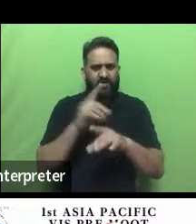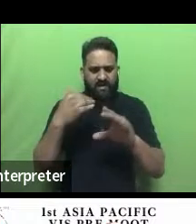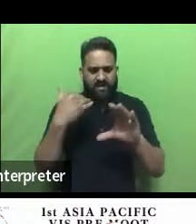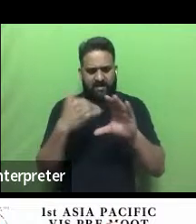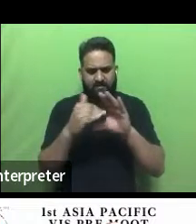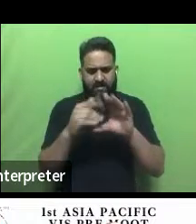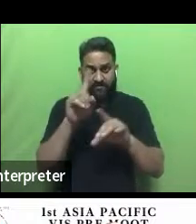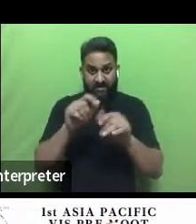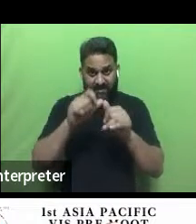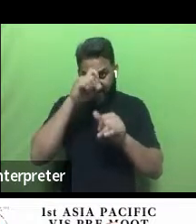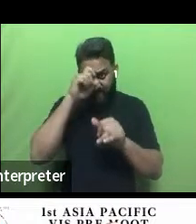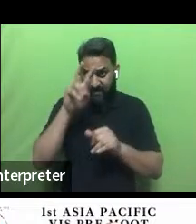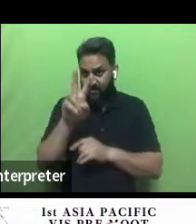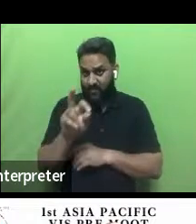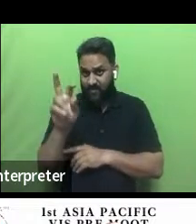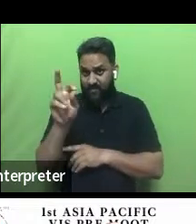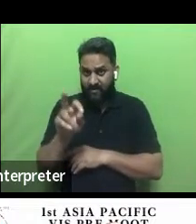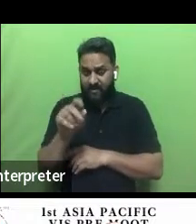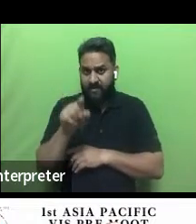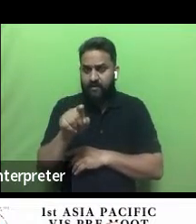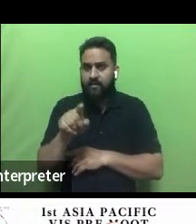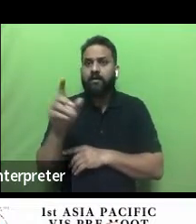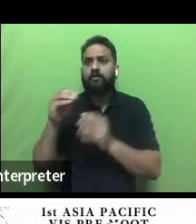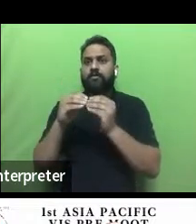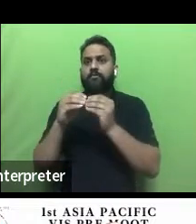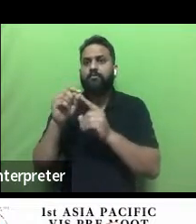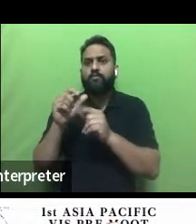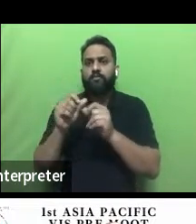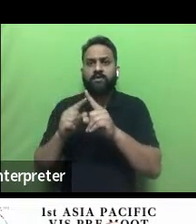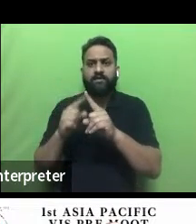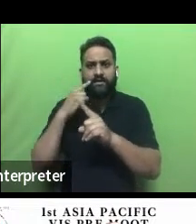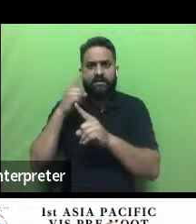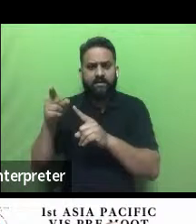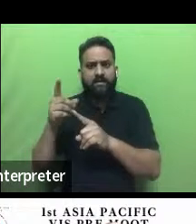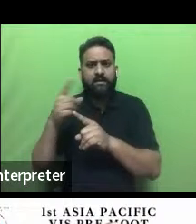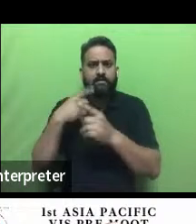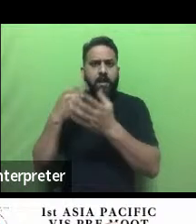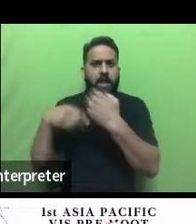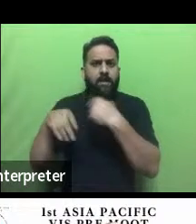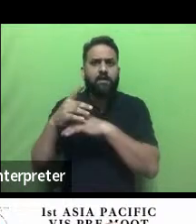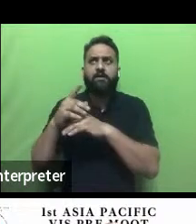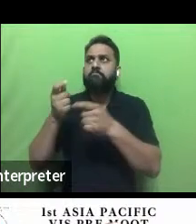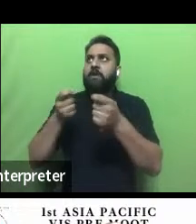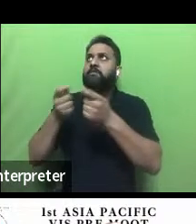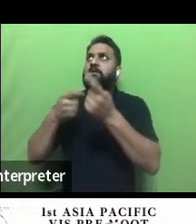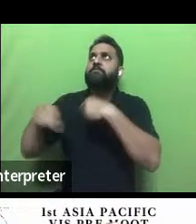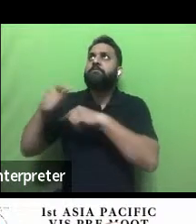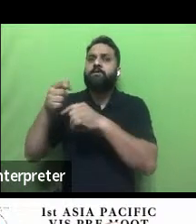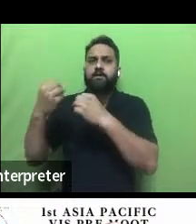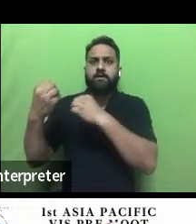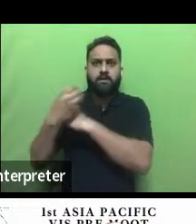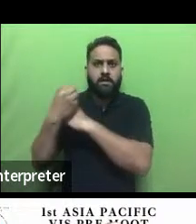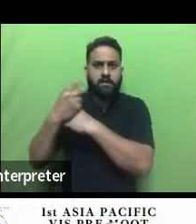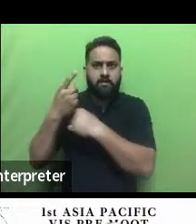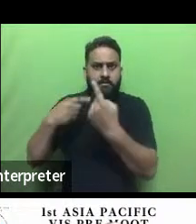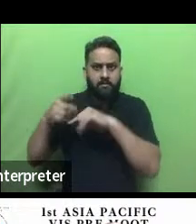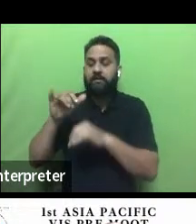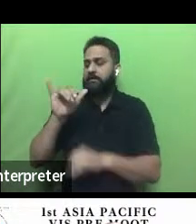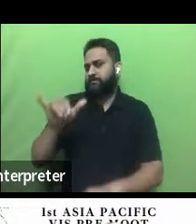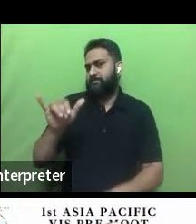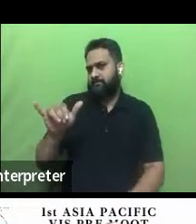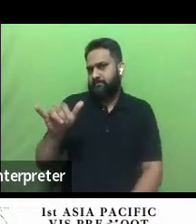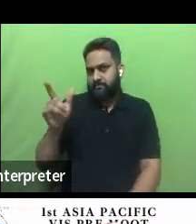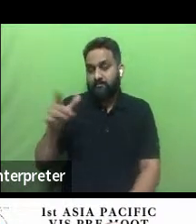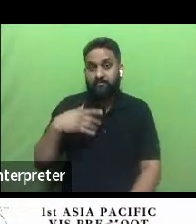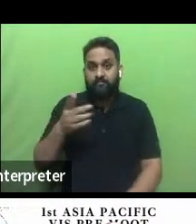April 2020, did Ms. Bhupati took the consultation from the management? Yes, Mr. Arbitrator, at the